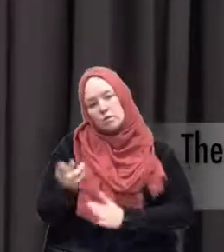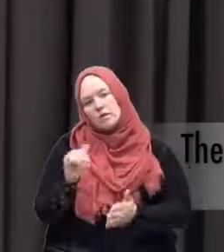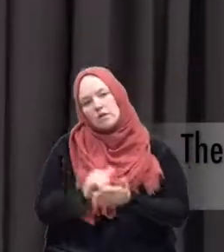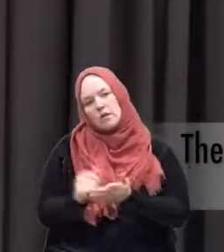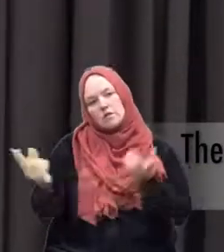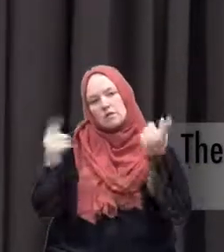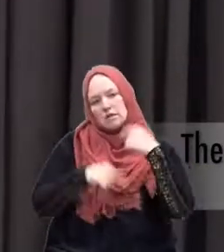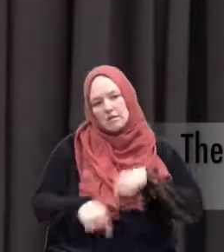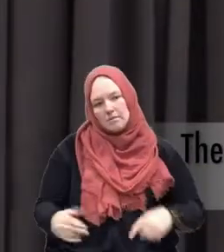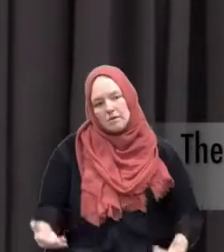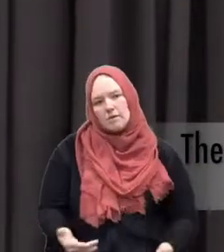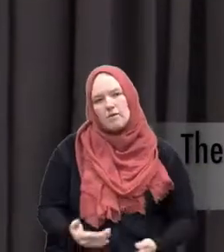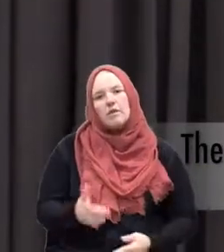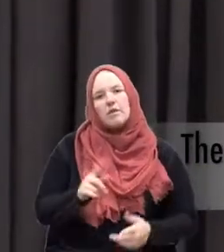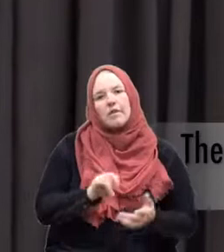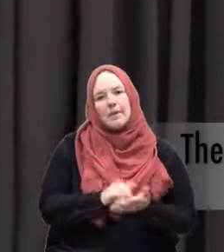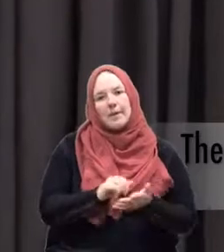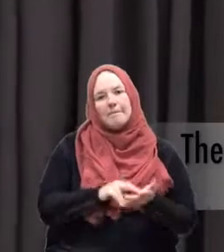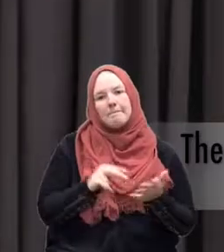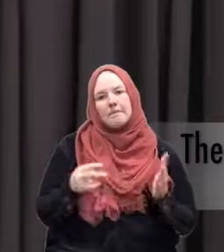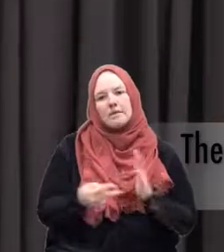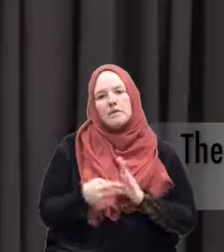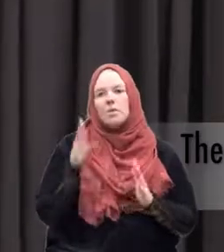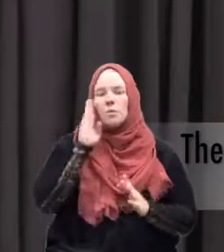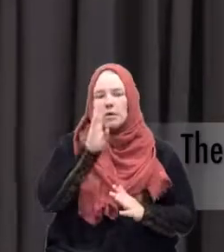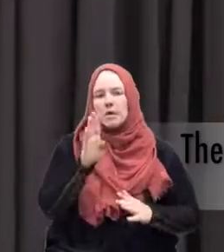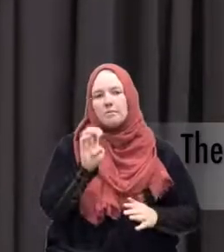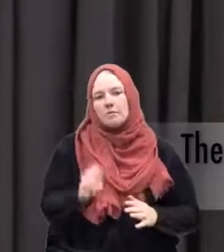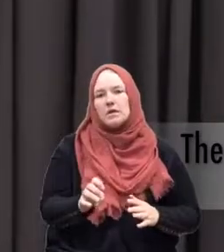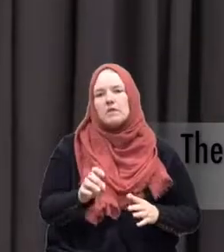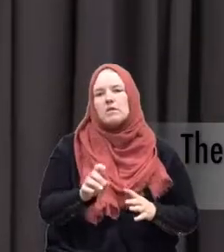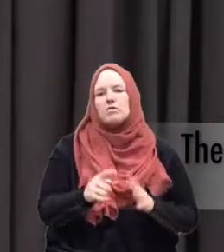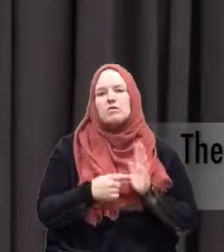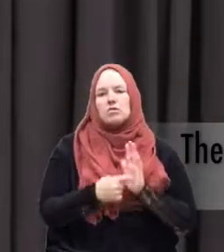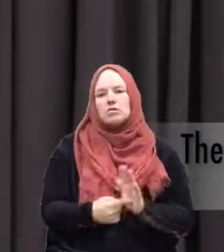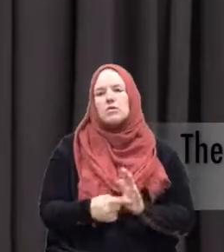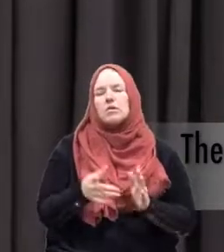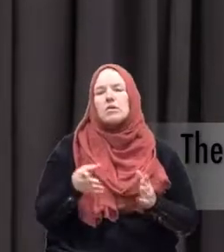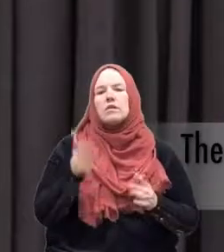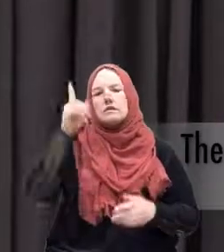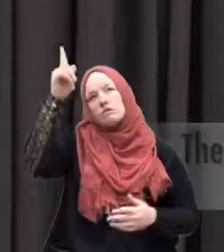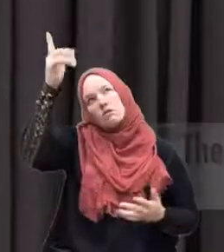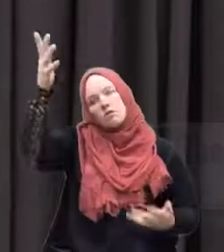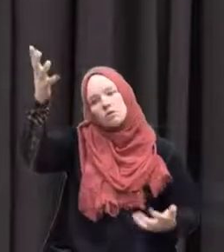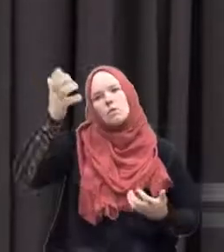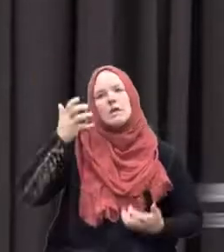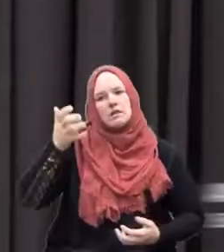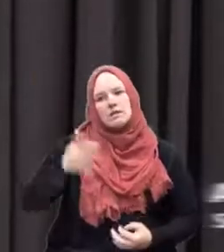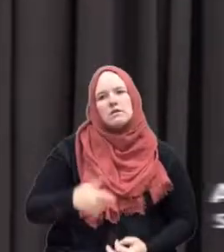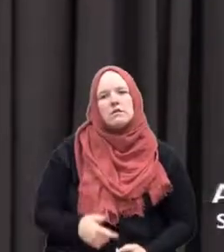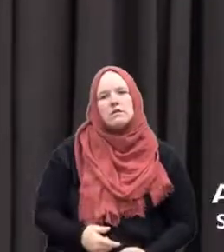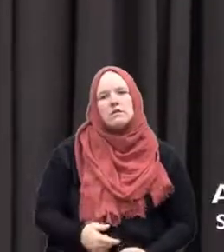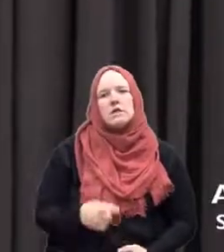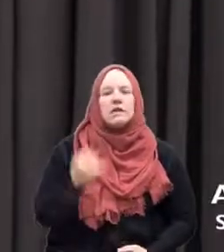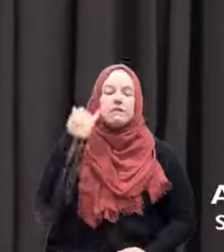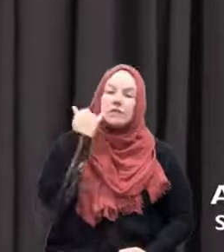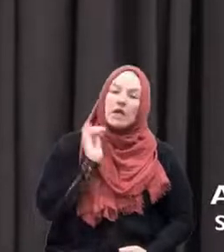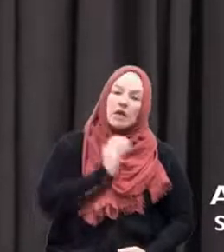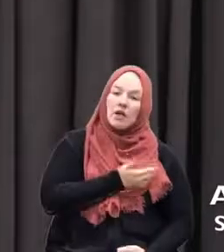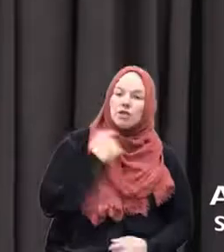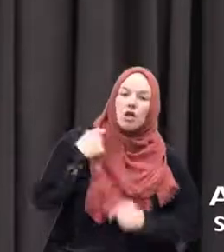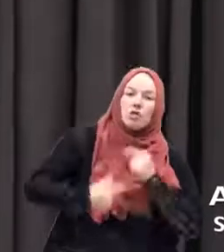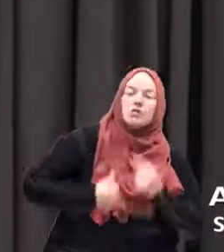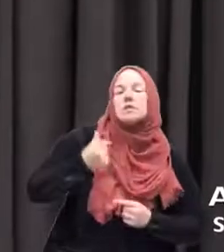in truth that it has come down, which means it will be executed. This is the will of Allah. whether it is